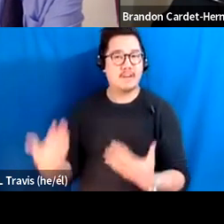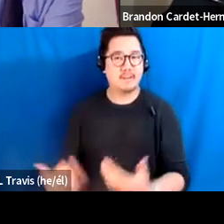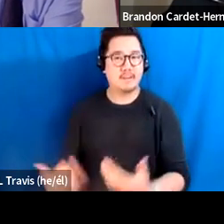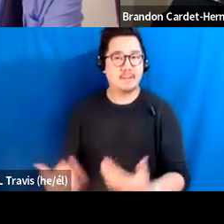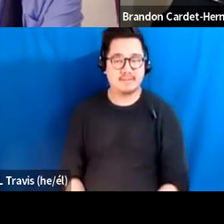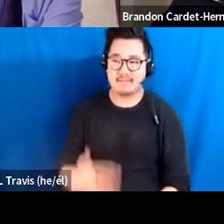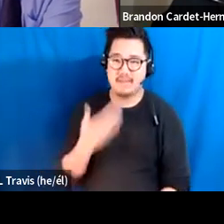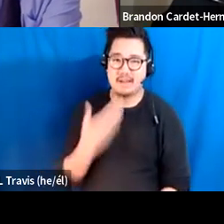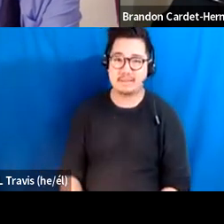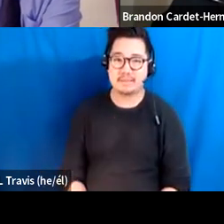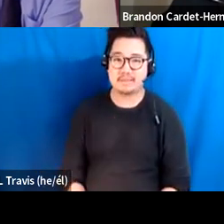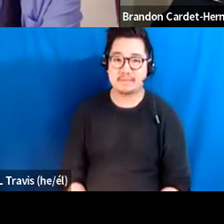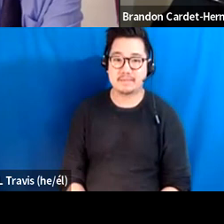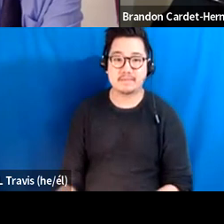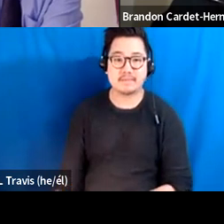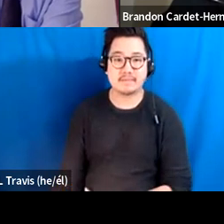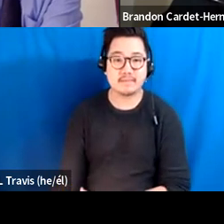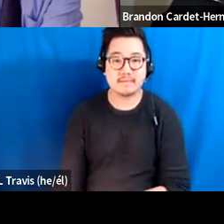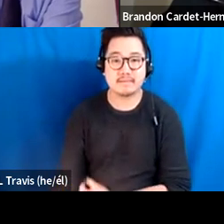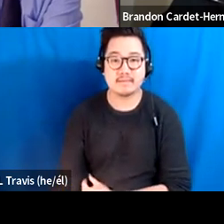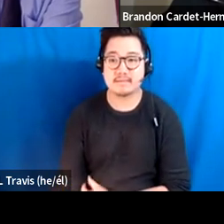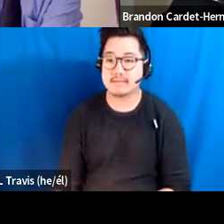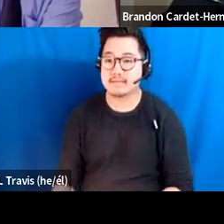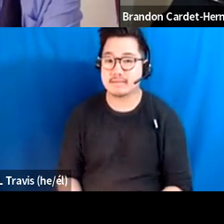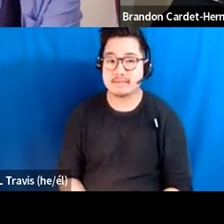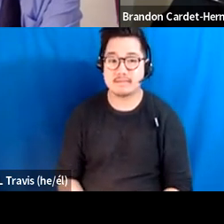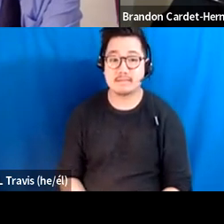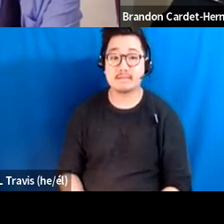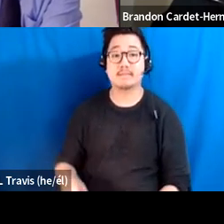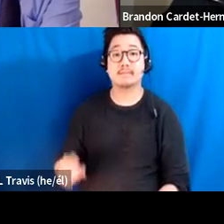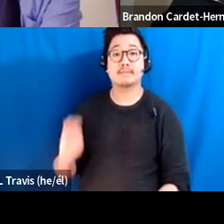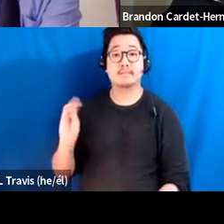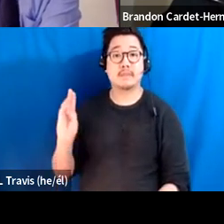thank you thank you mr o'neal